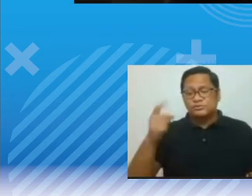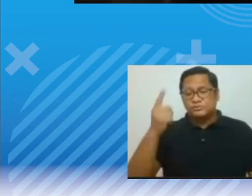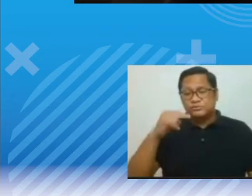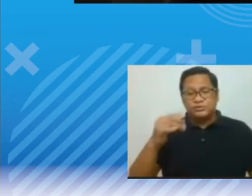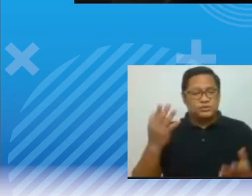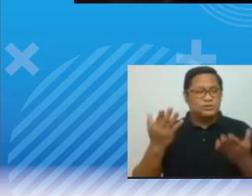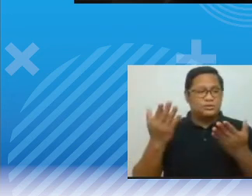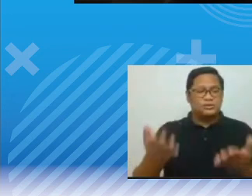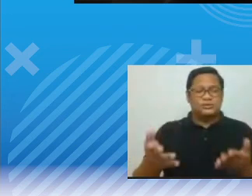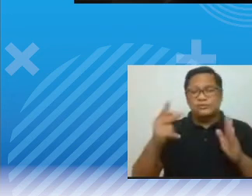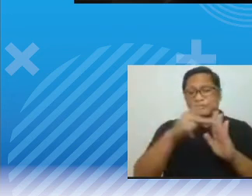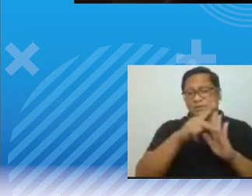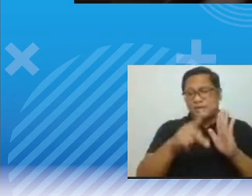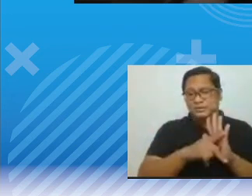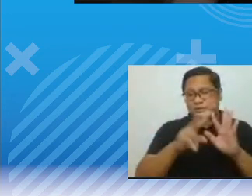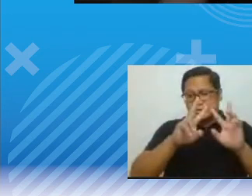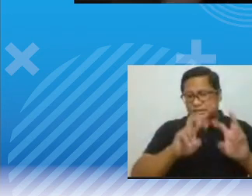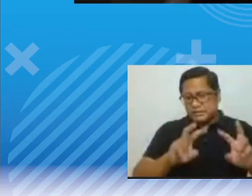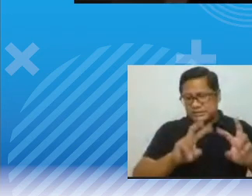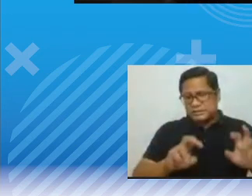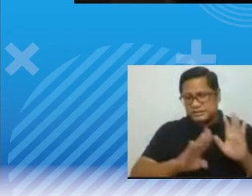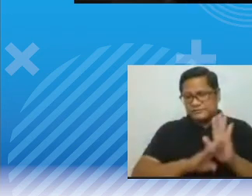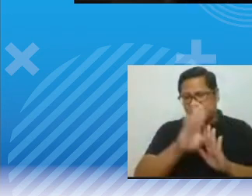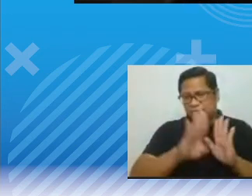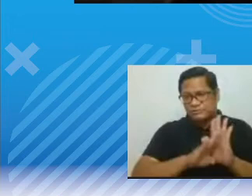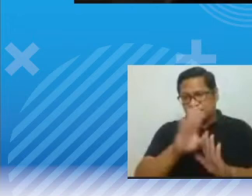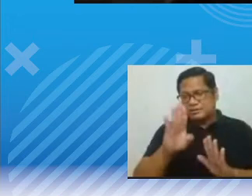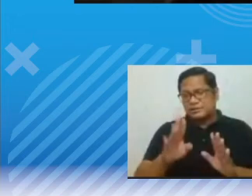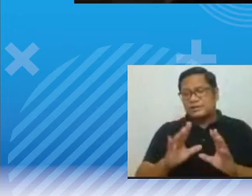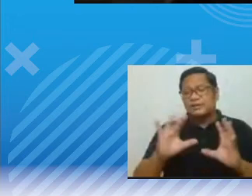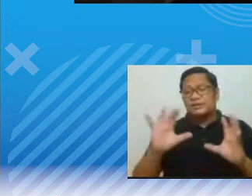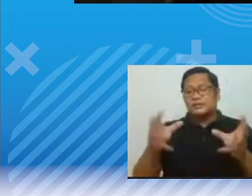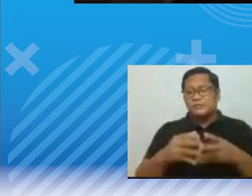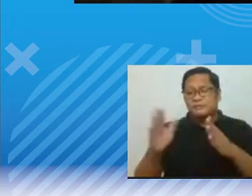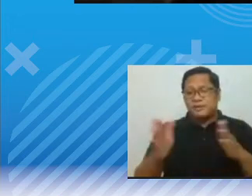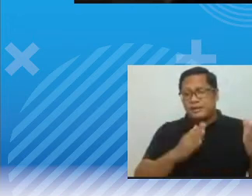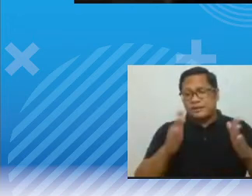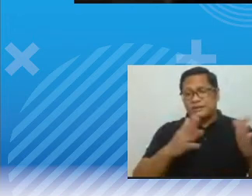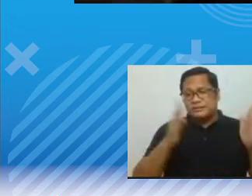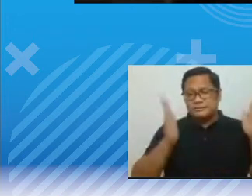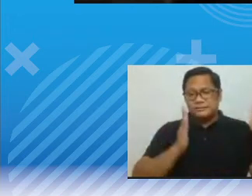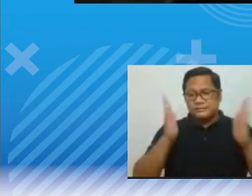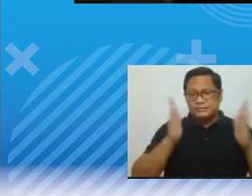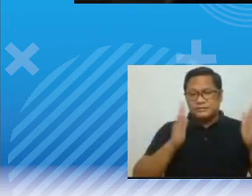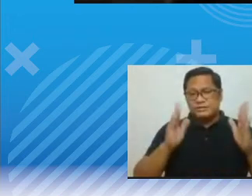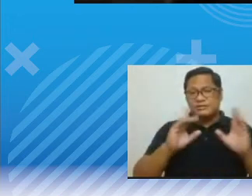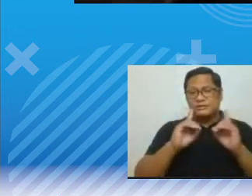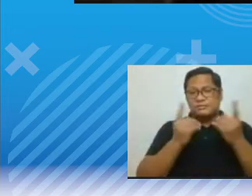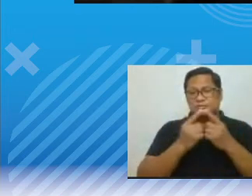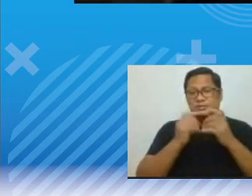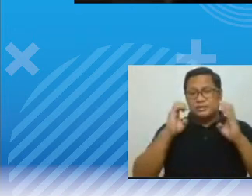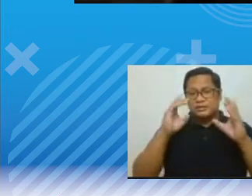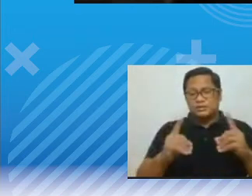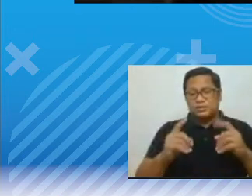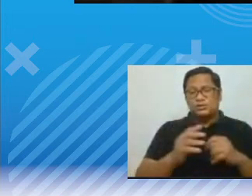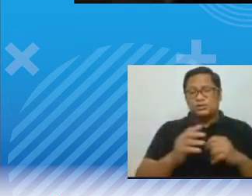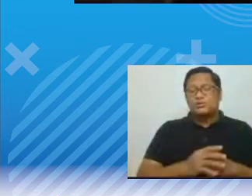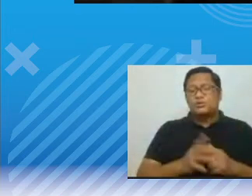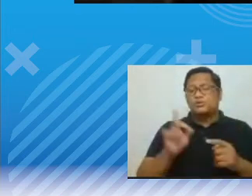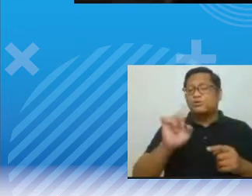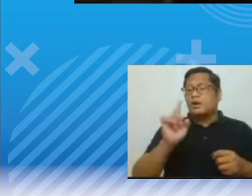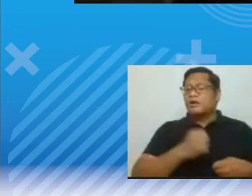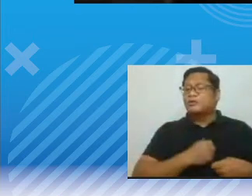Development Division, Planning Service, Department of Education para ilahad po ang ating mga natutunan ngayong araw.